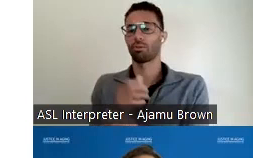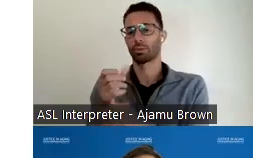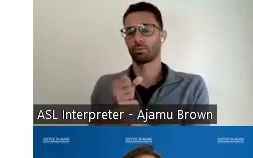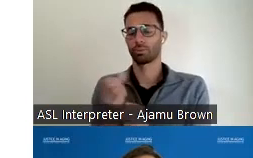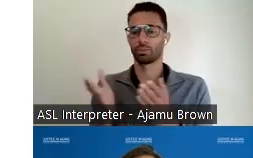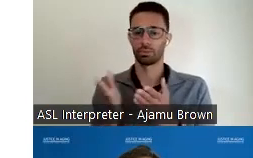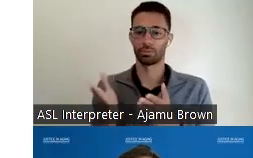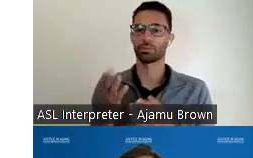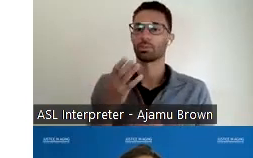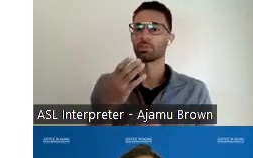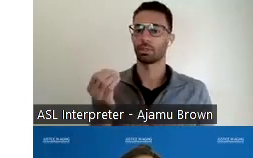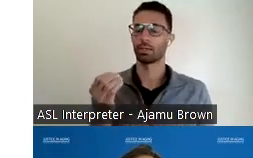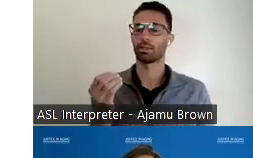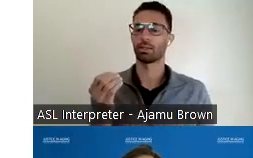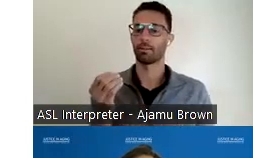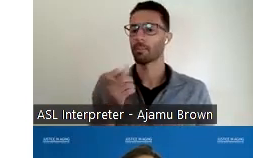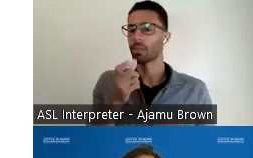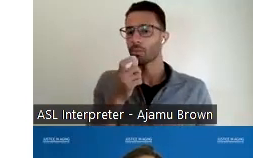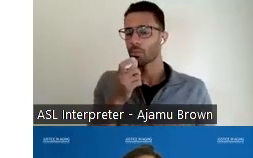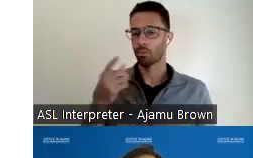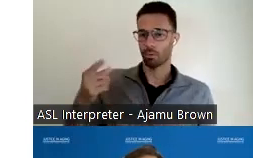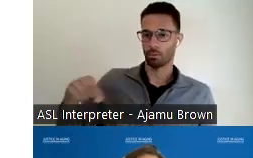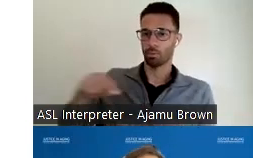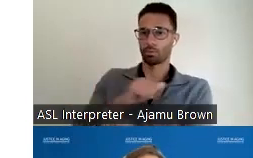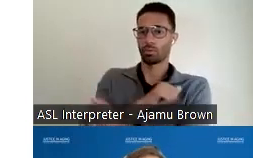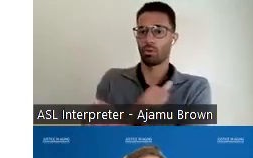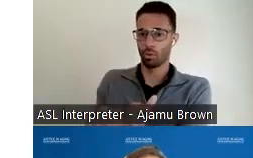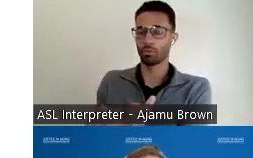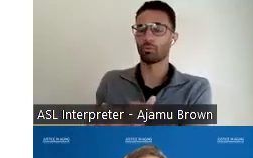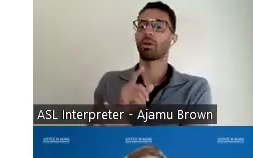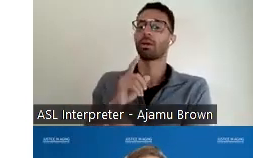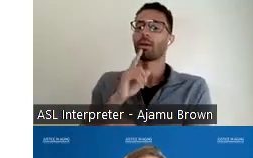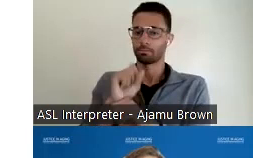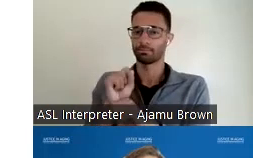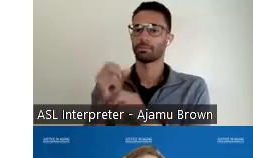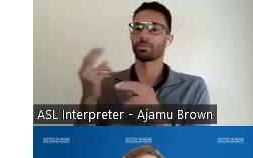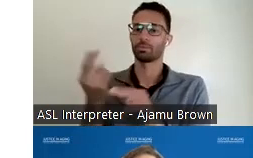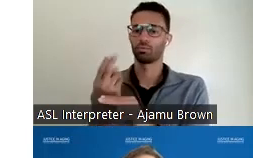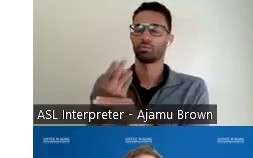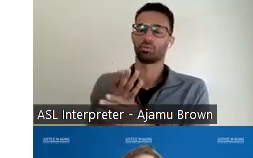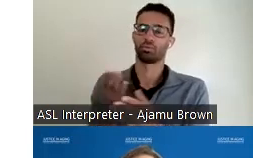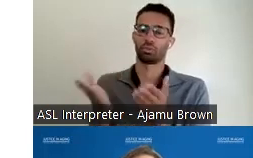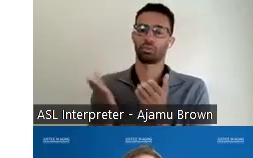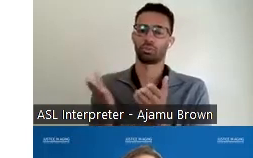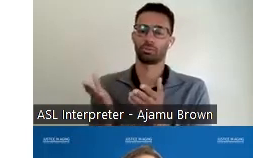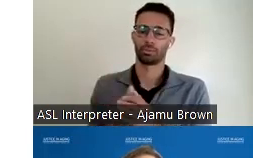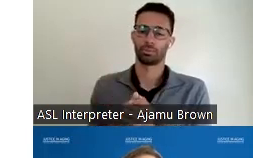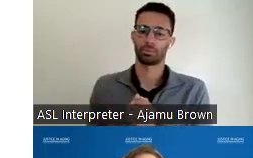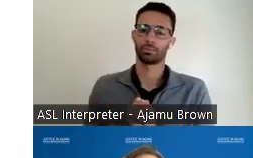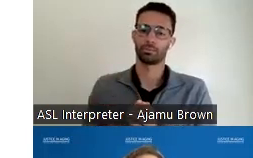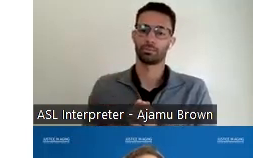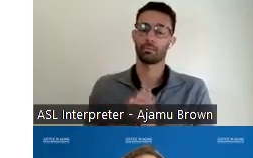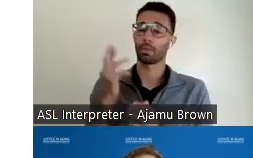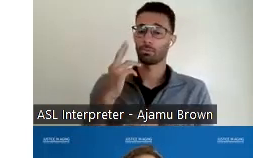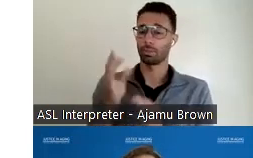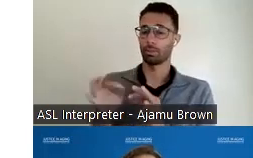with who among those authorized individuals is actually utilizing services. And the reason that's important is that in order to